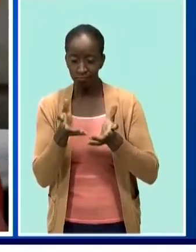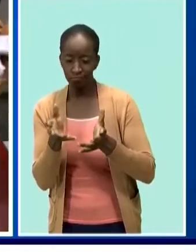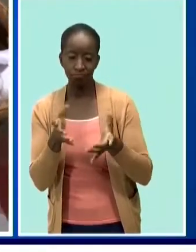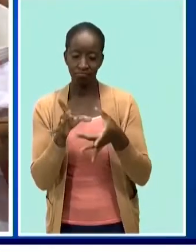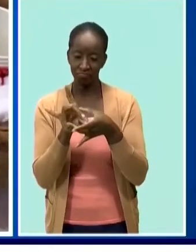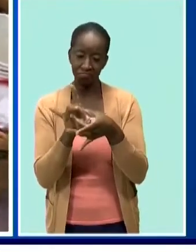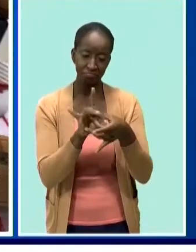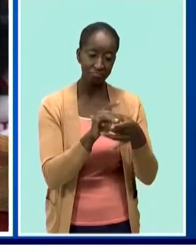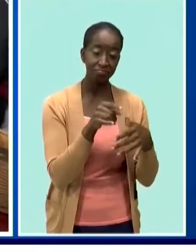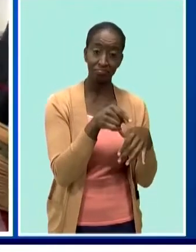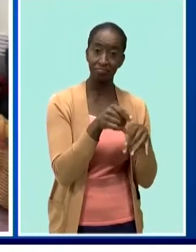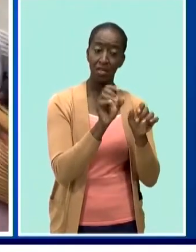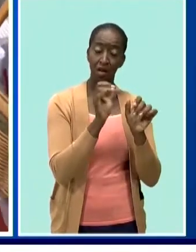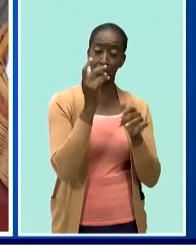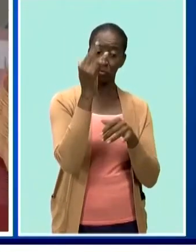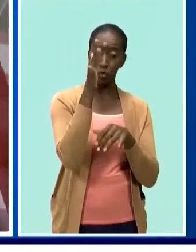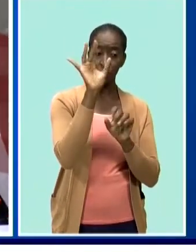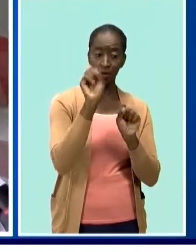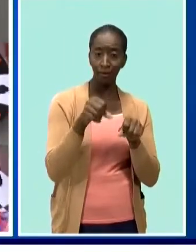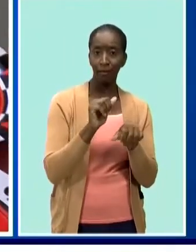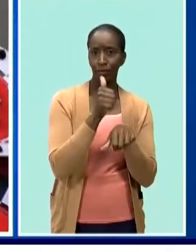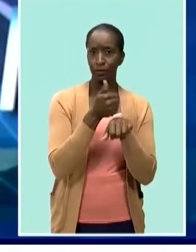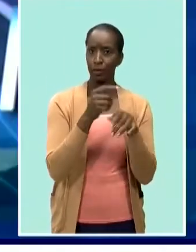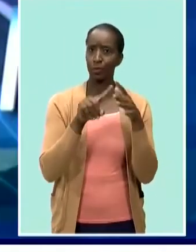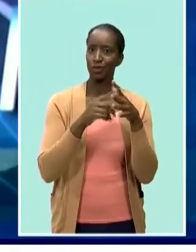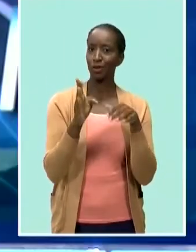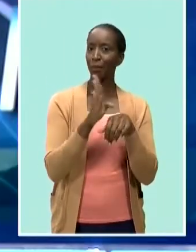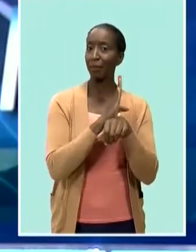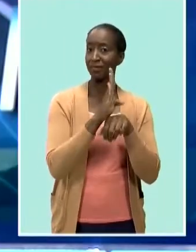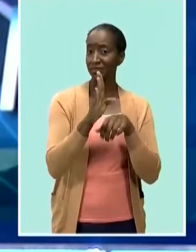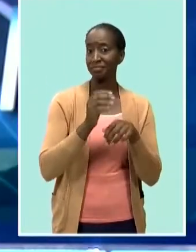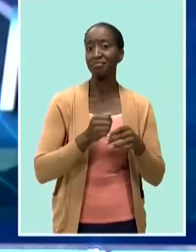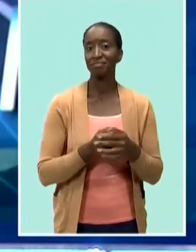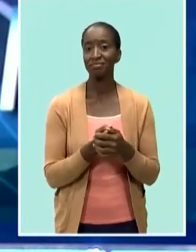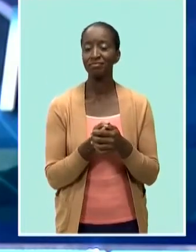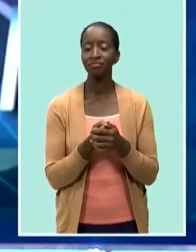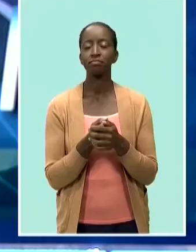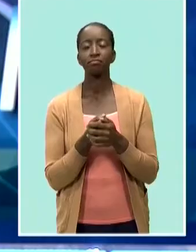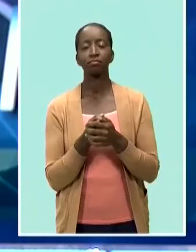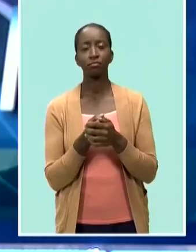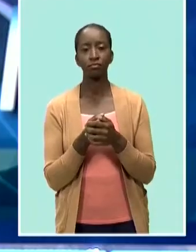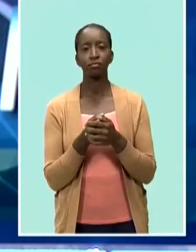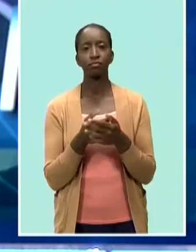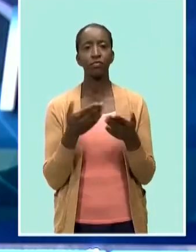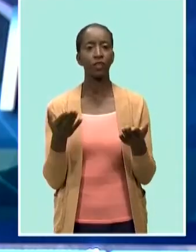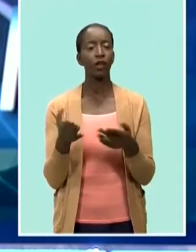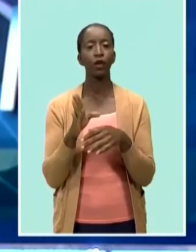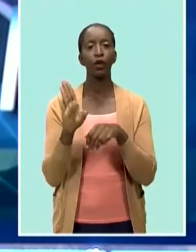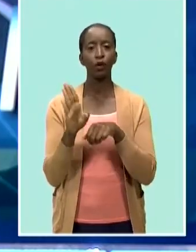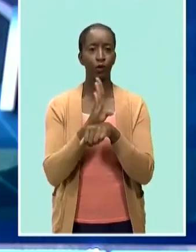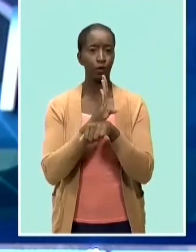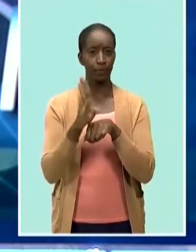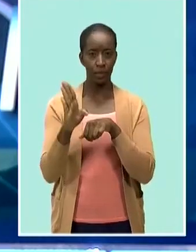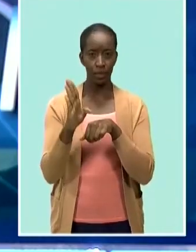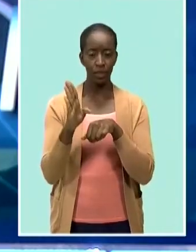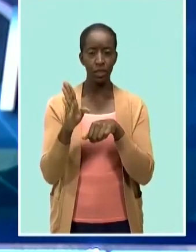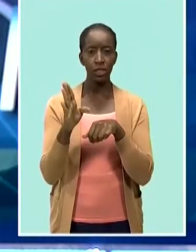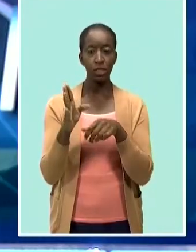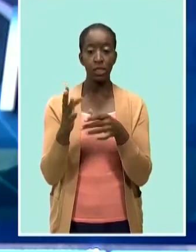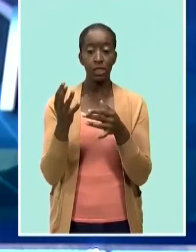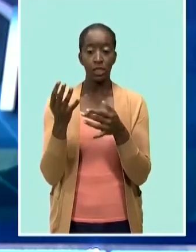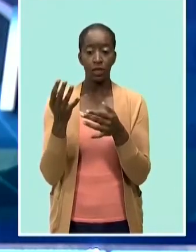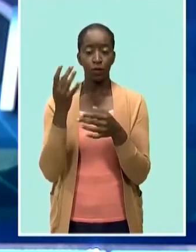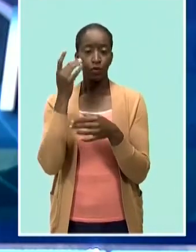potential. Sharika Griffith, CBC News. Well, a local retailer has made a bold move in the wake of the ban on